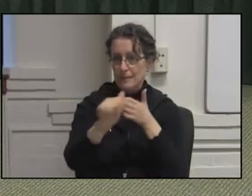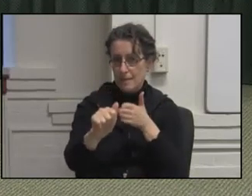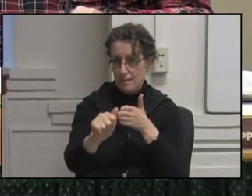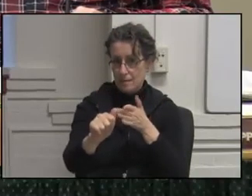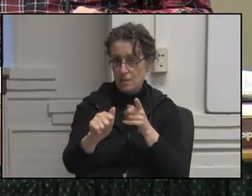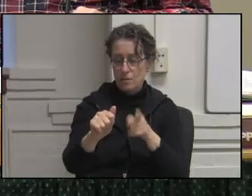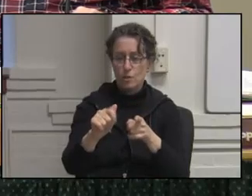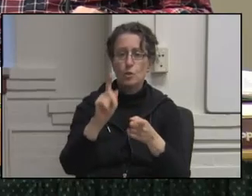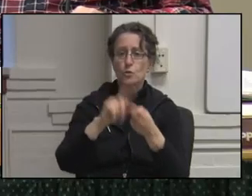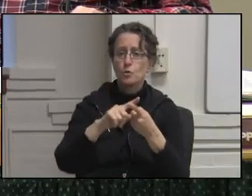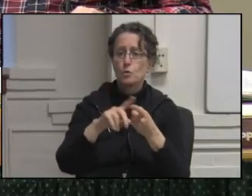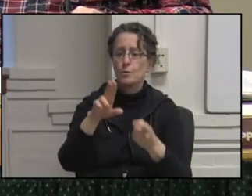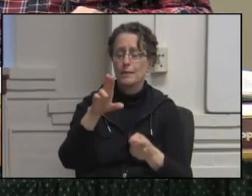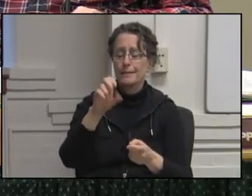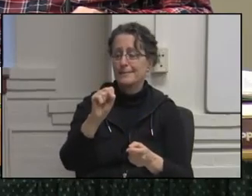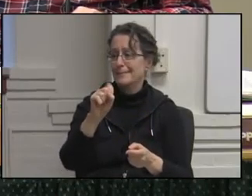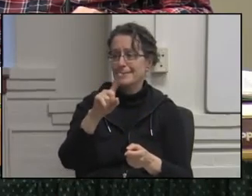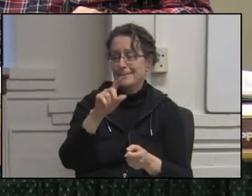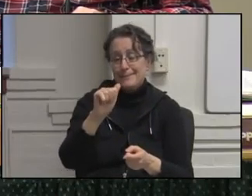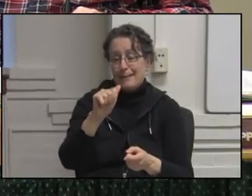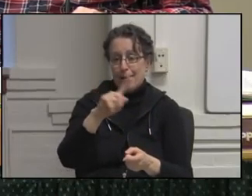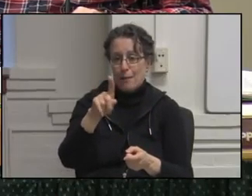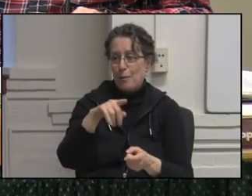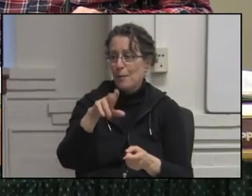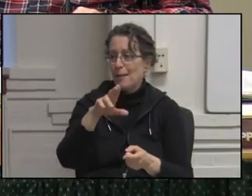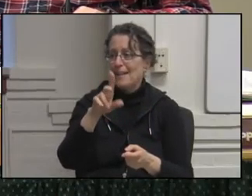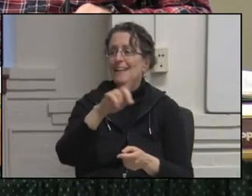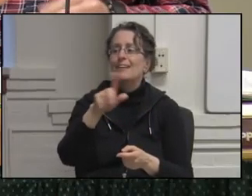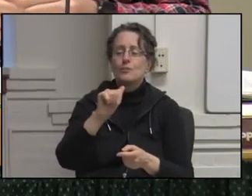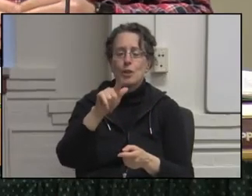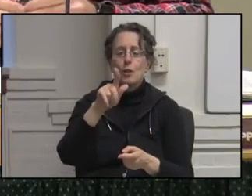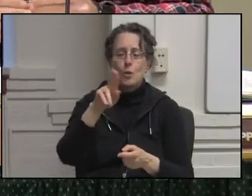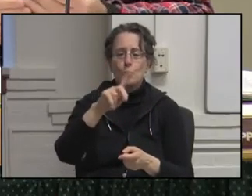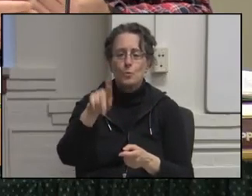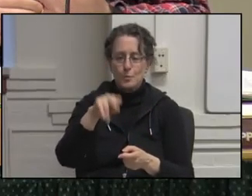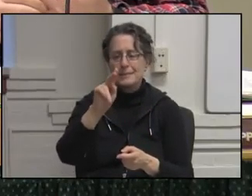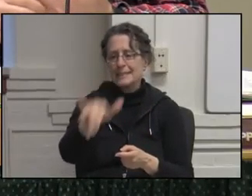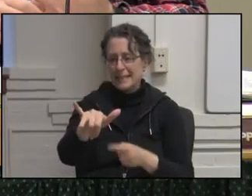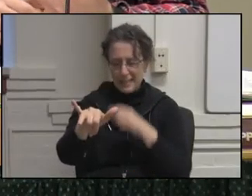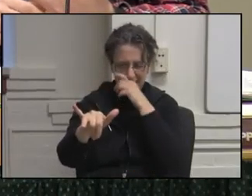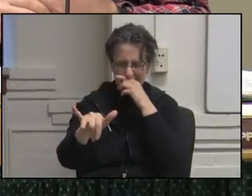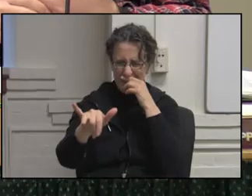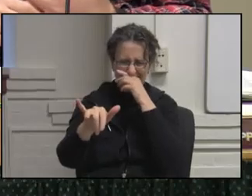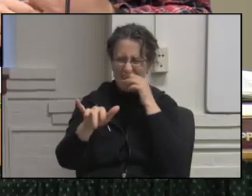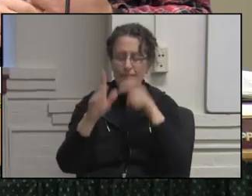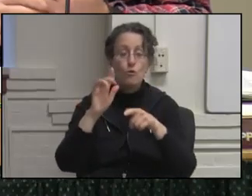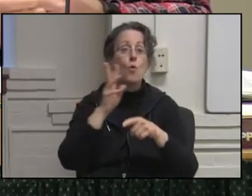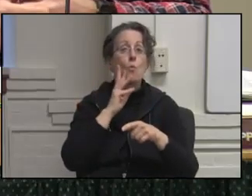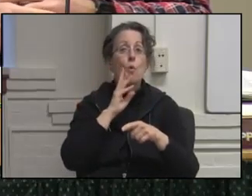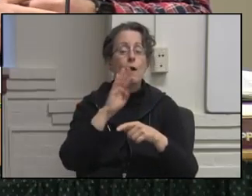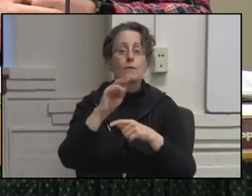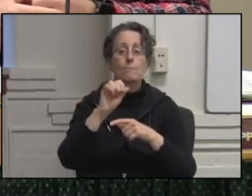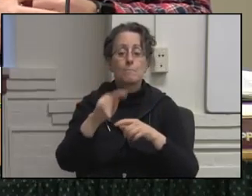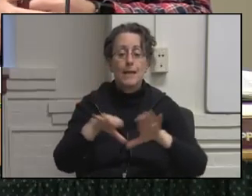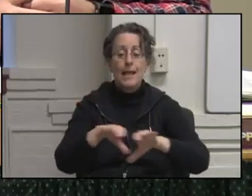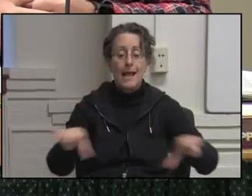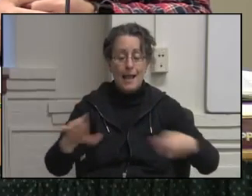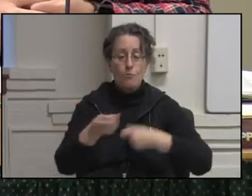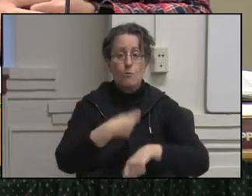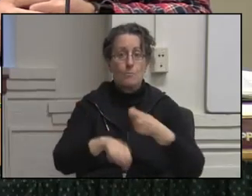$178,143 to Zaluznik Construction of Vernon, Vermont for the water main replacement project on Main